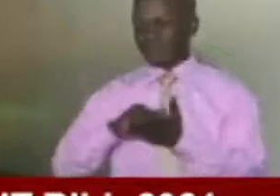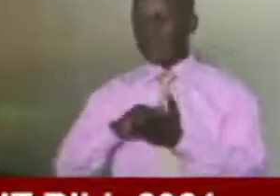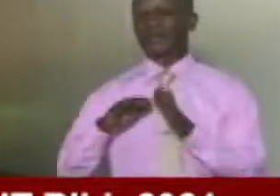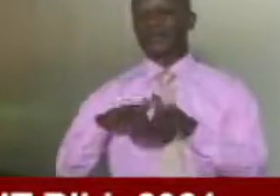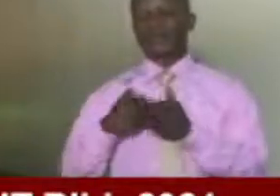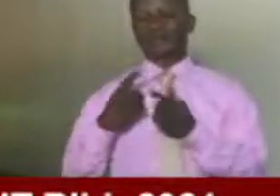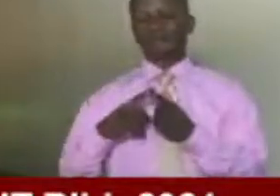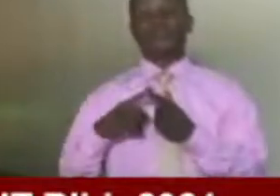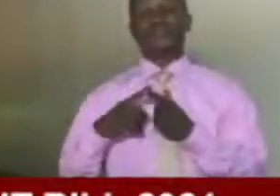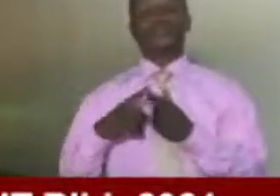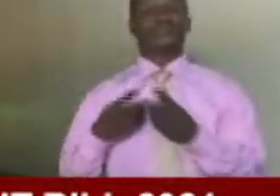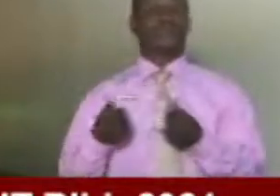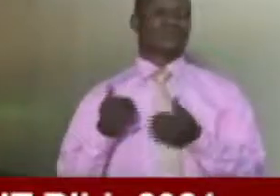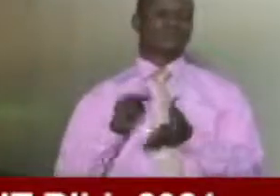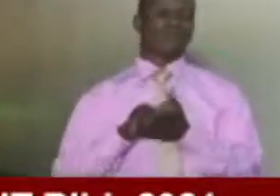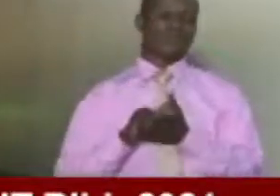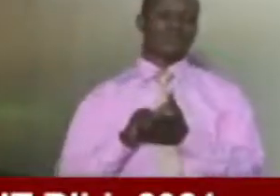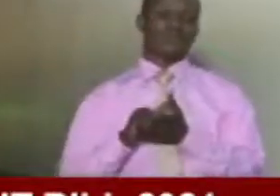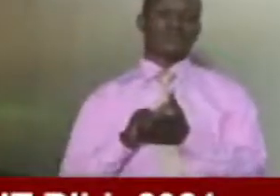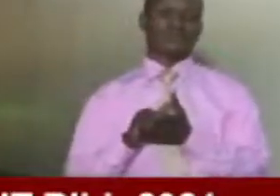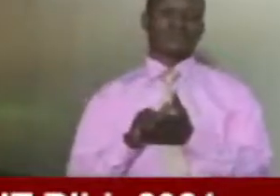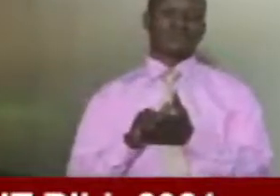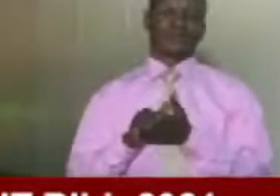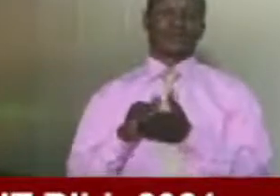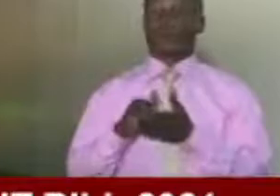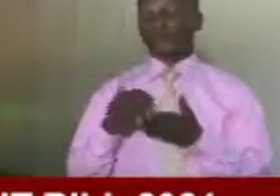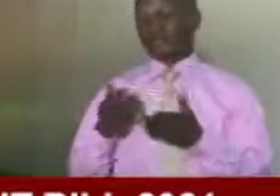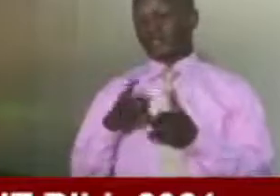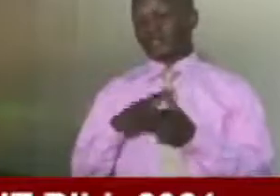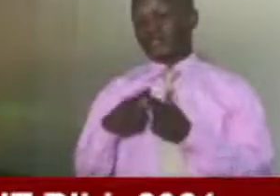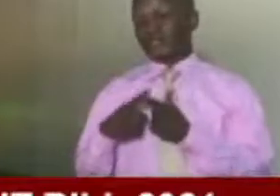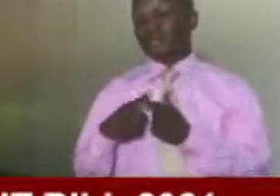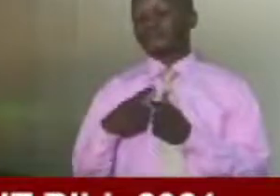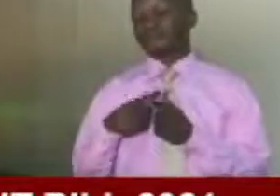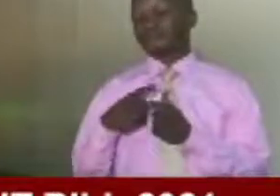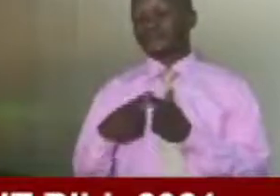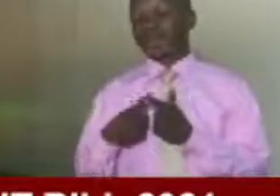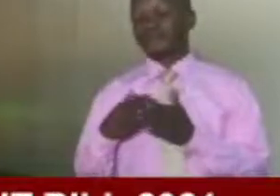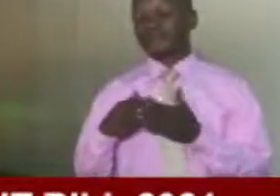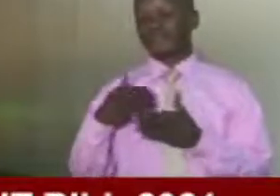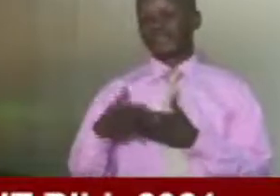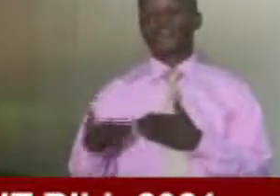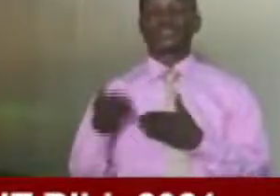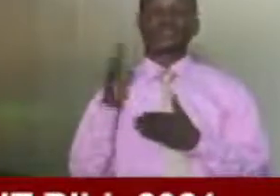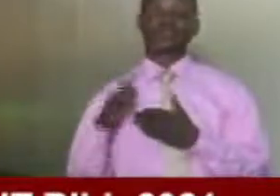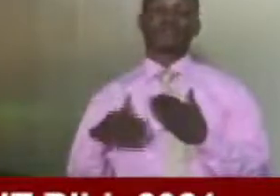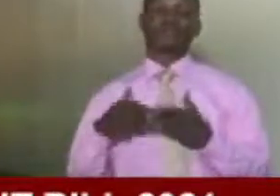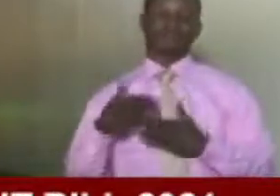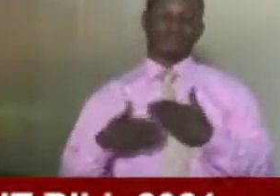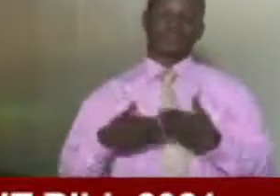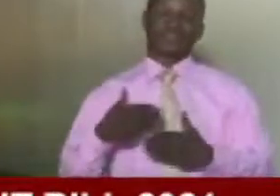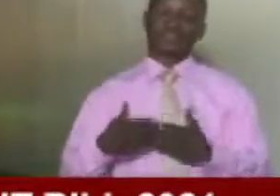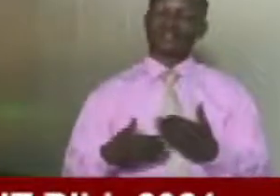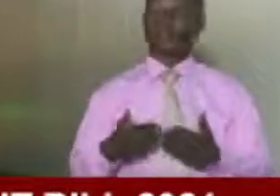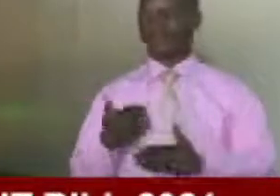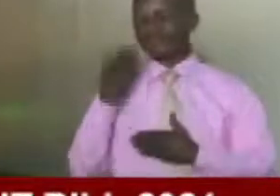tune with what people really did at the poll, at the polling votes. Yes, you know,